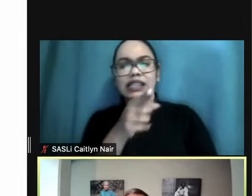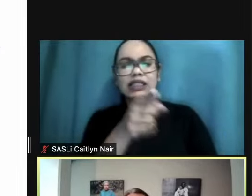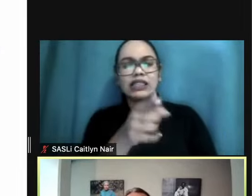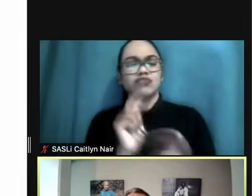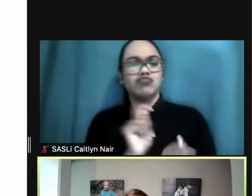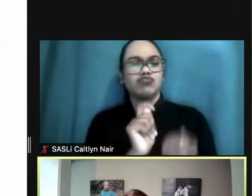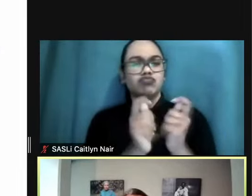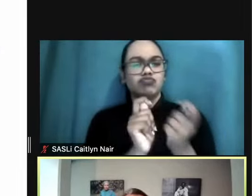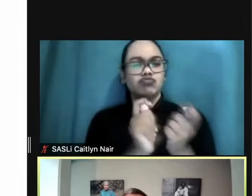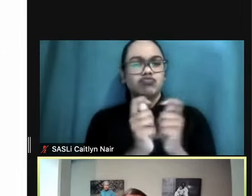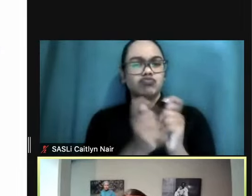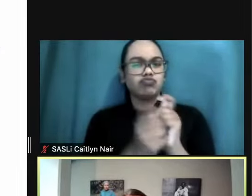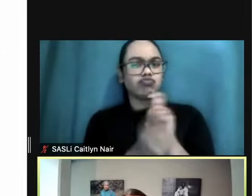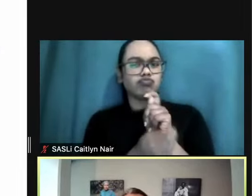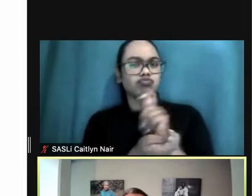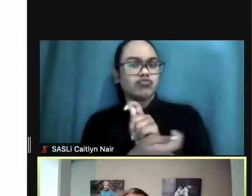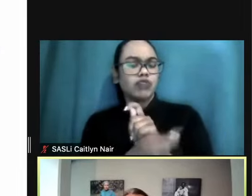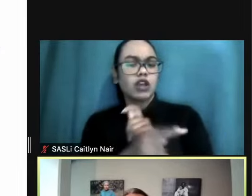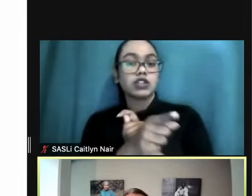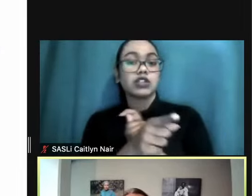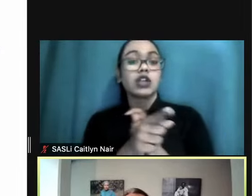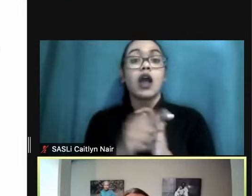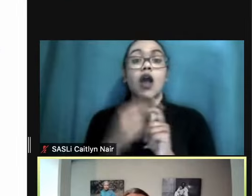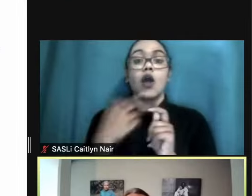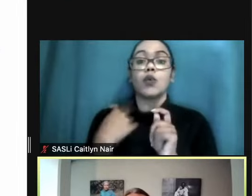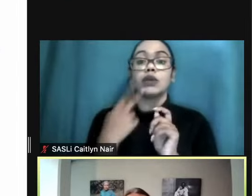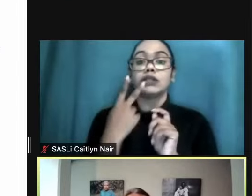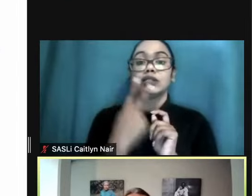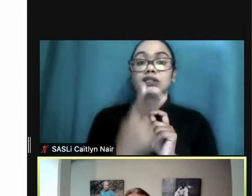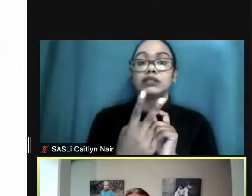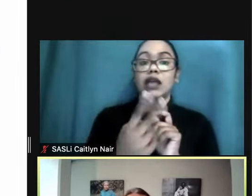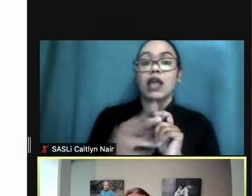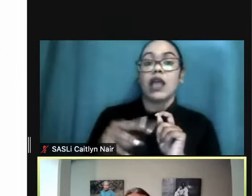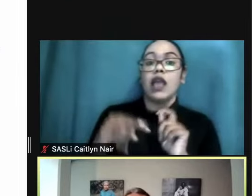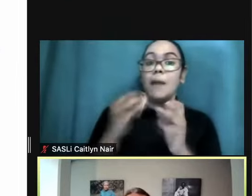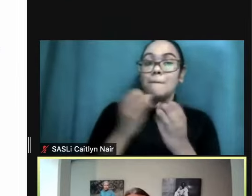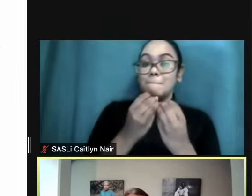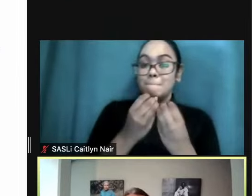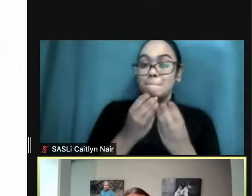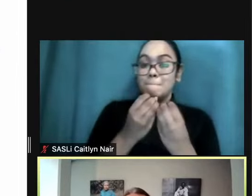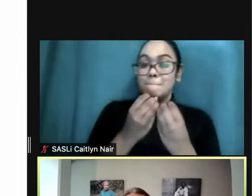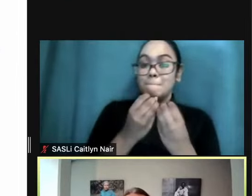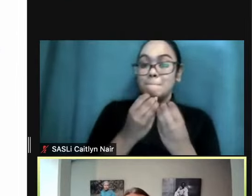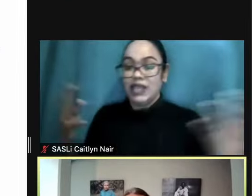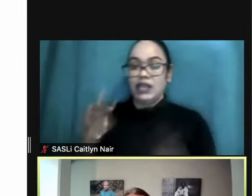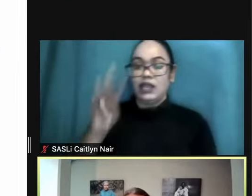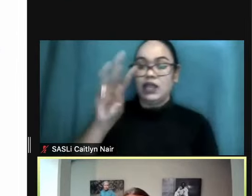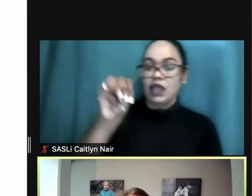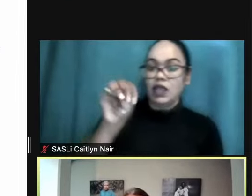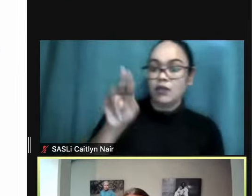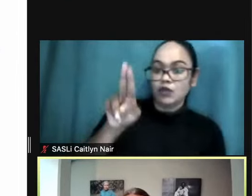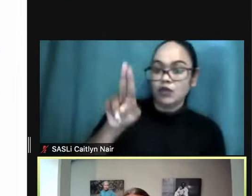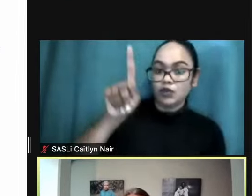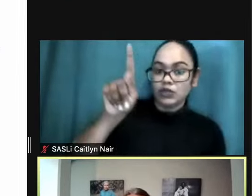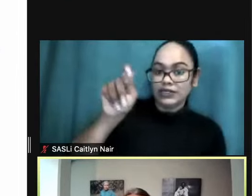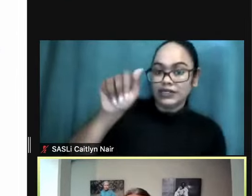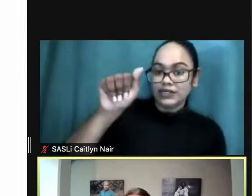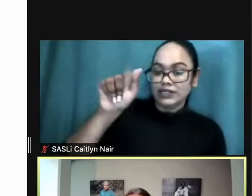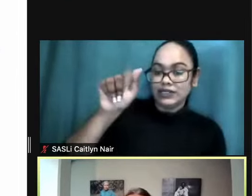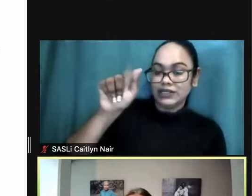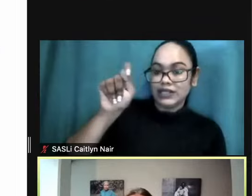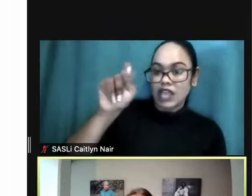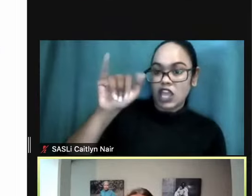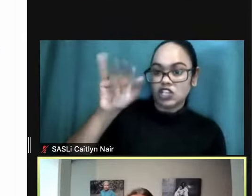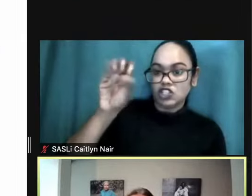Yeah, multiple mutation across the SARS-CoV-2 genome with more than 30 mutations. What it is